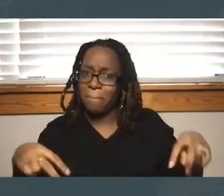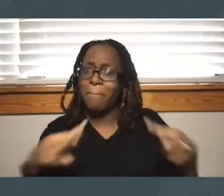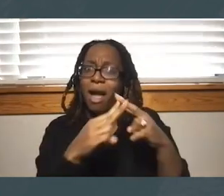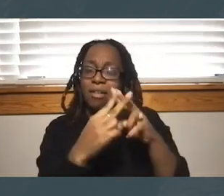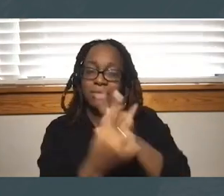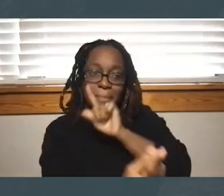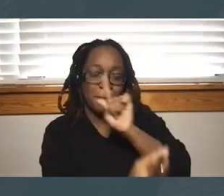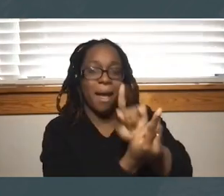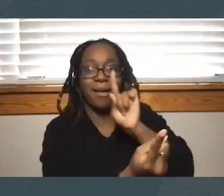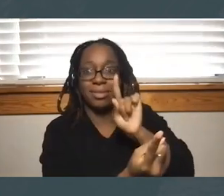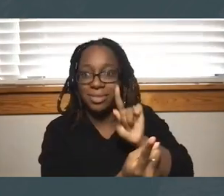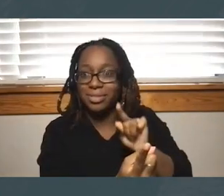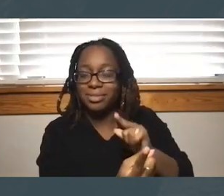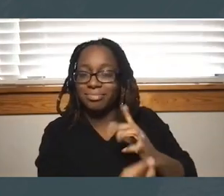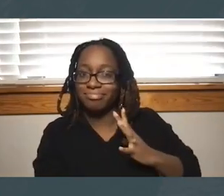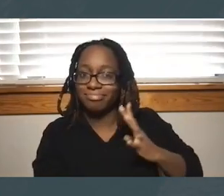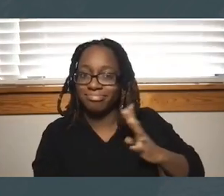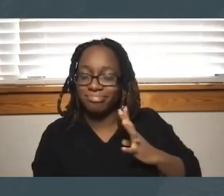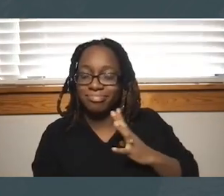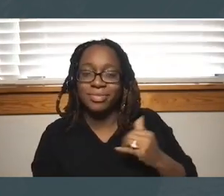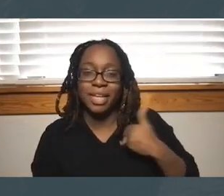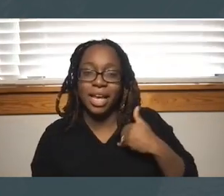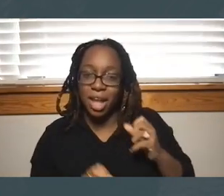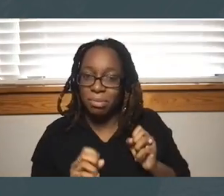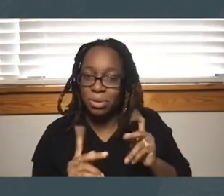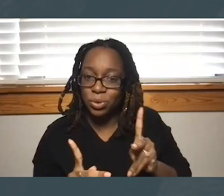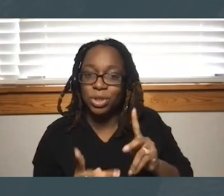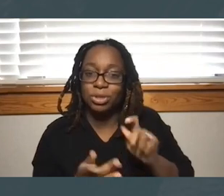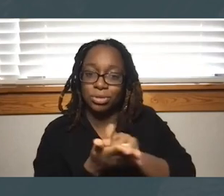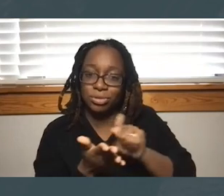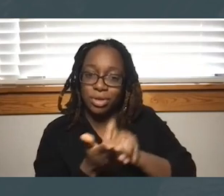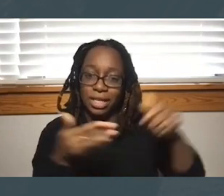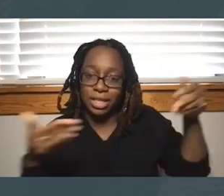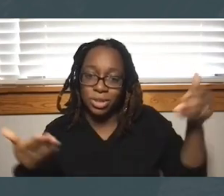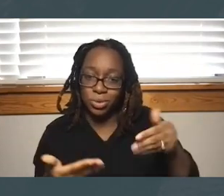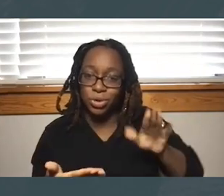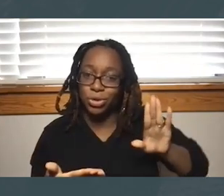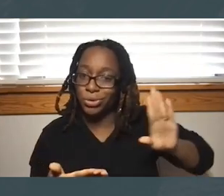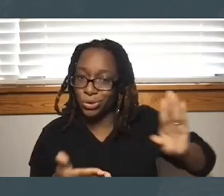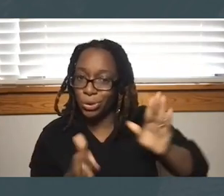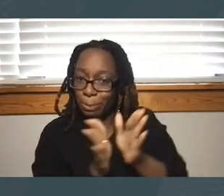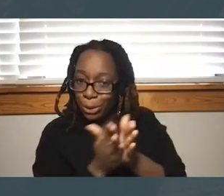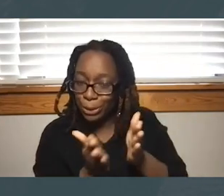write the introduction to Maboula's book.